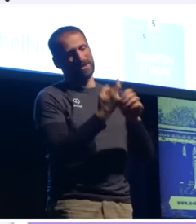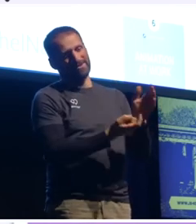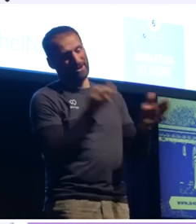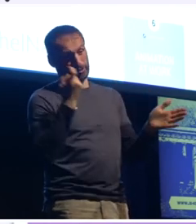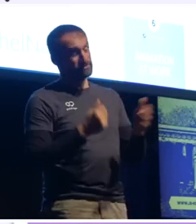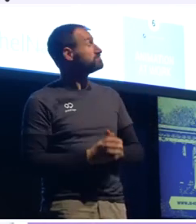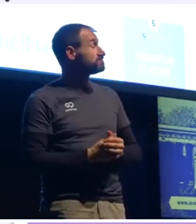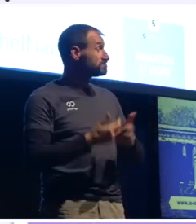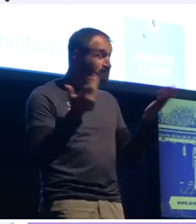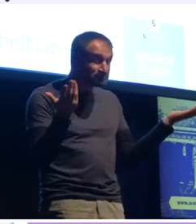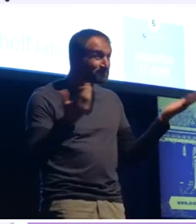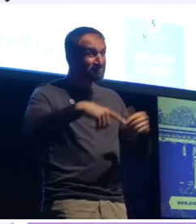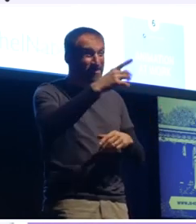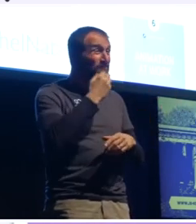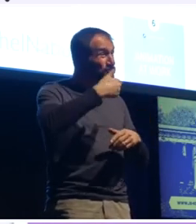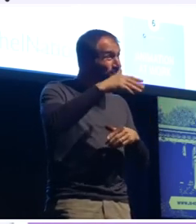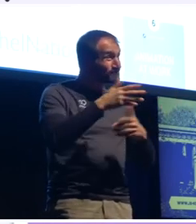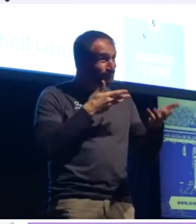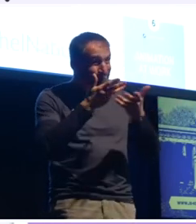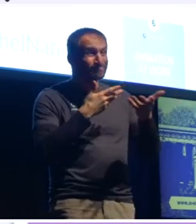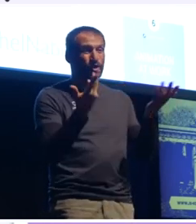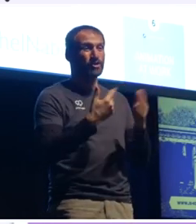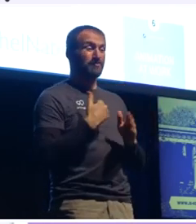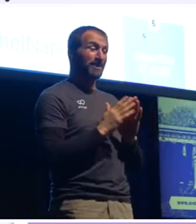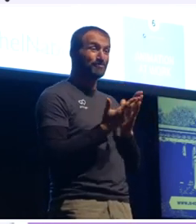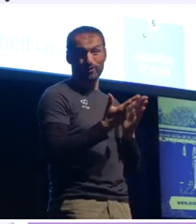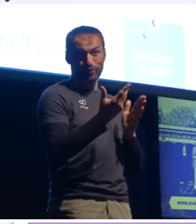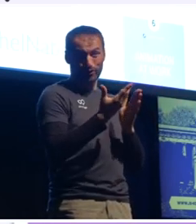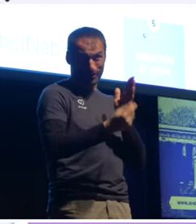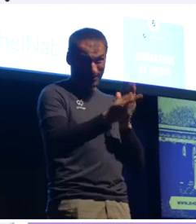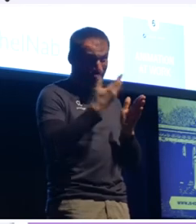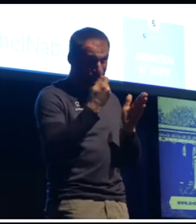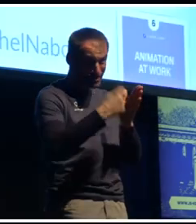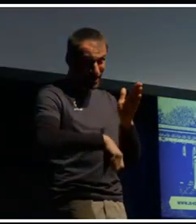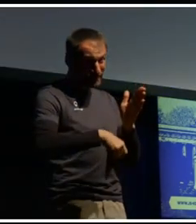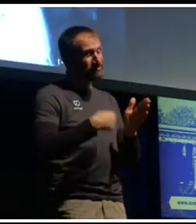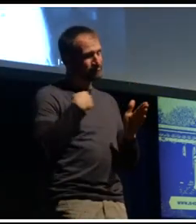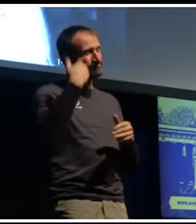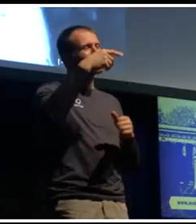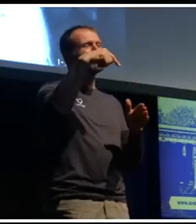more about this or get a copy of my book, come talk with me later. I've got a deep dive track. You've been wonderful. Thank you.